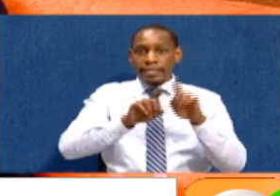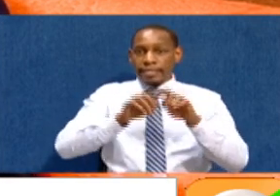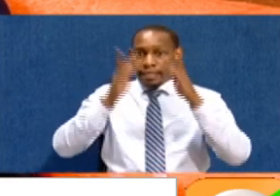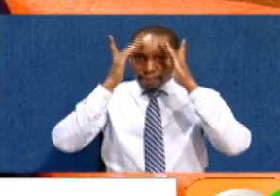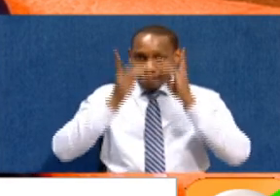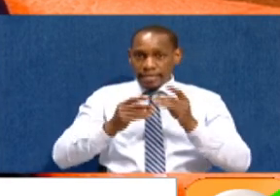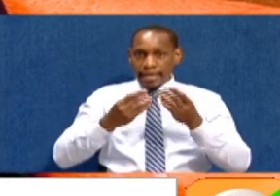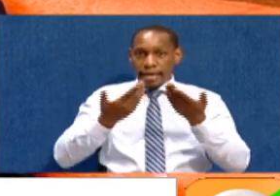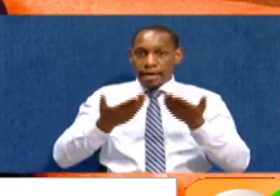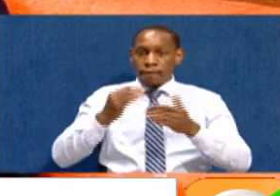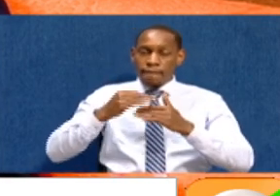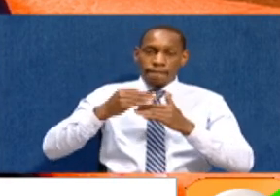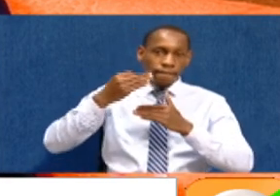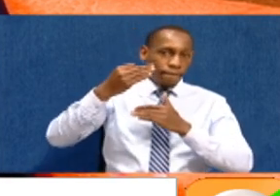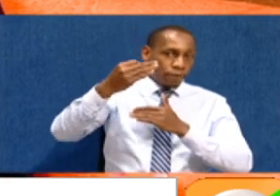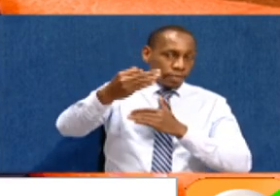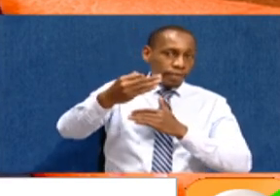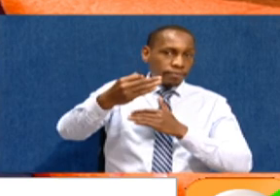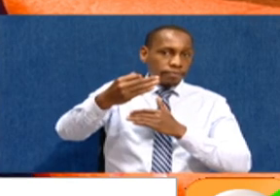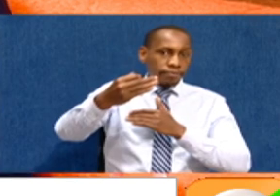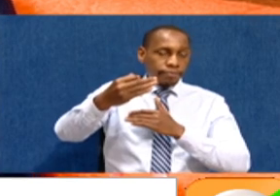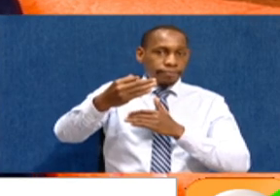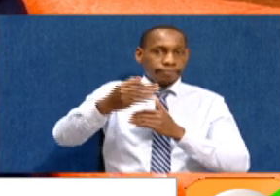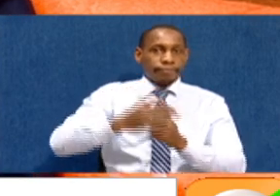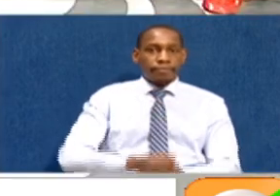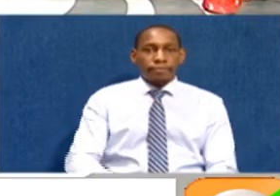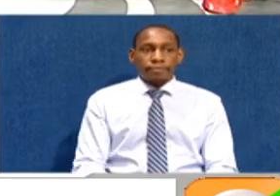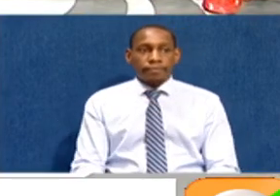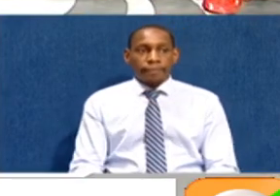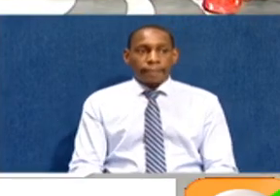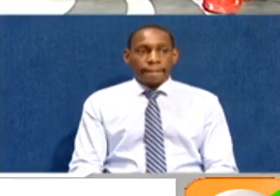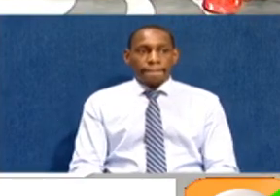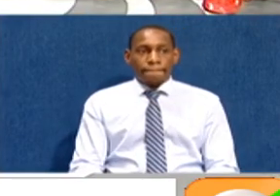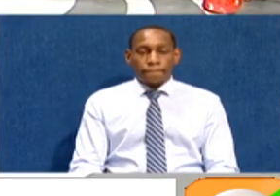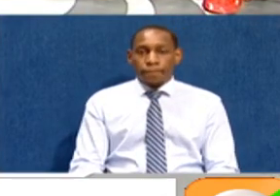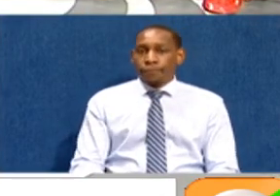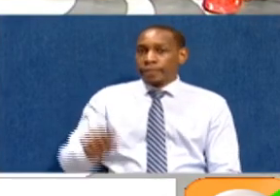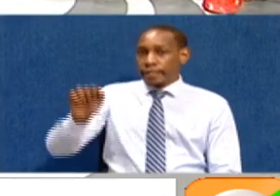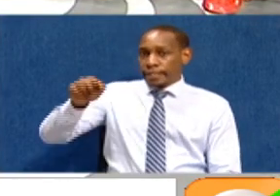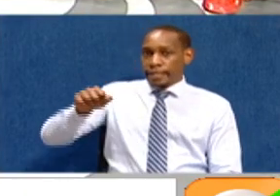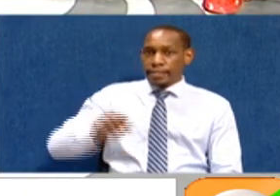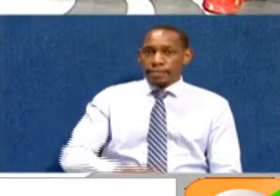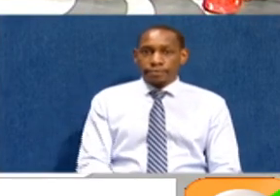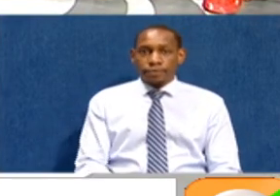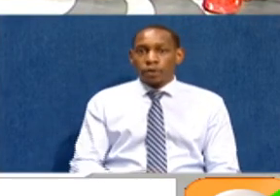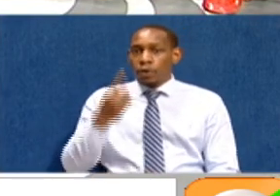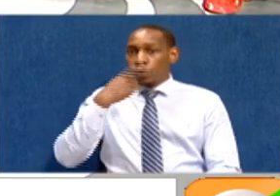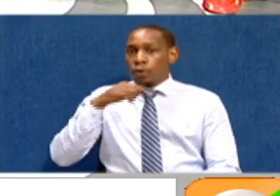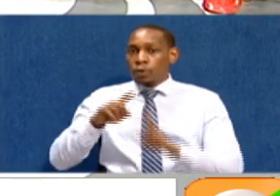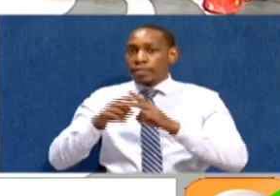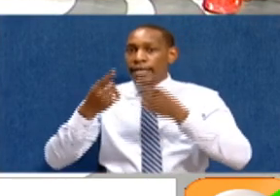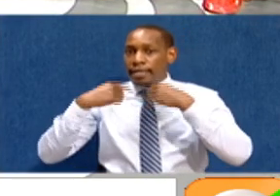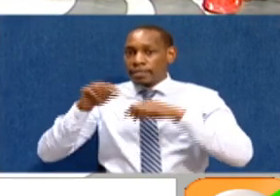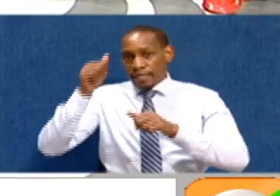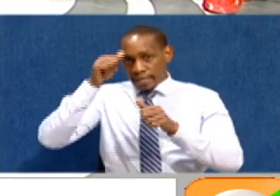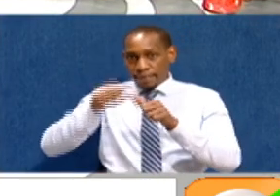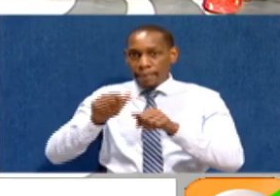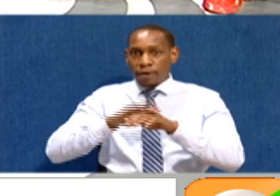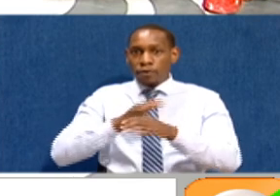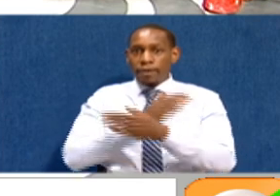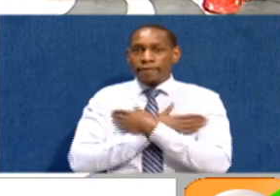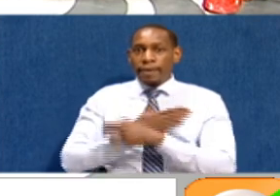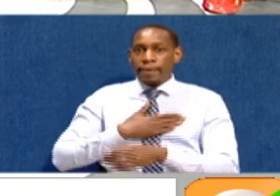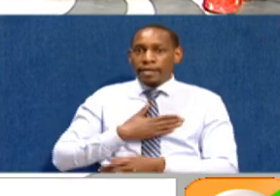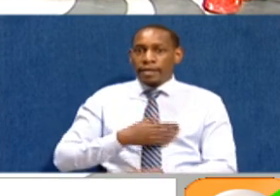how we shall go forward with it. Yeah. Who's going to start by declaring? I mean, I remember my good friend